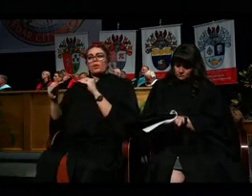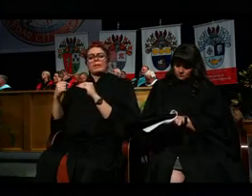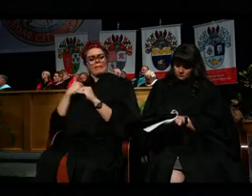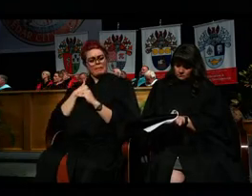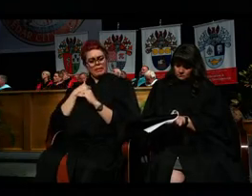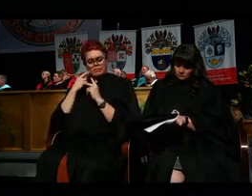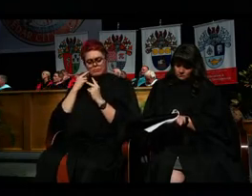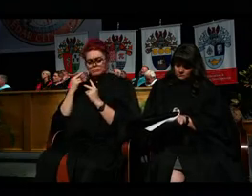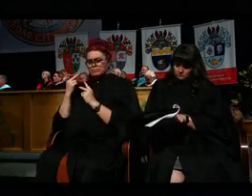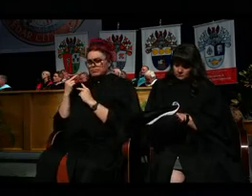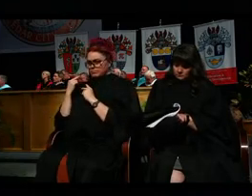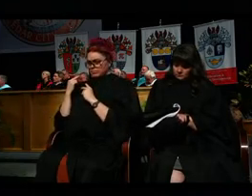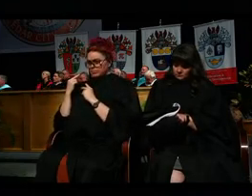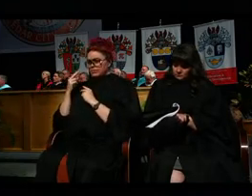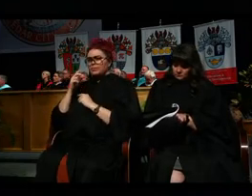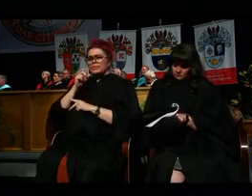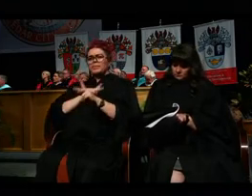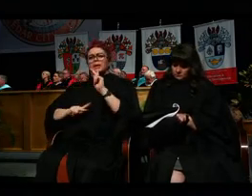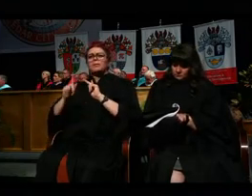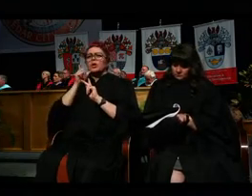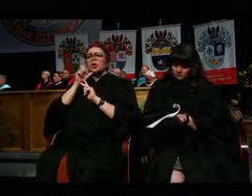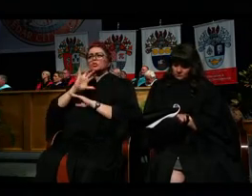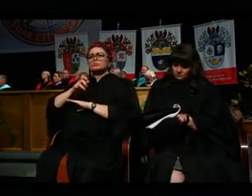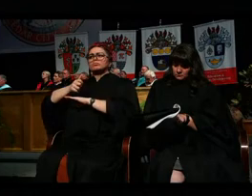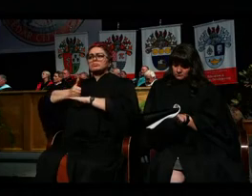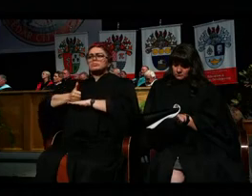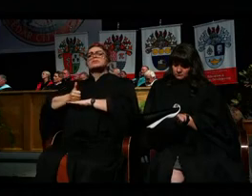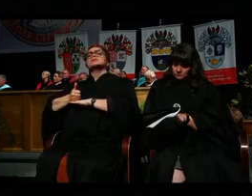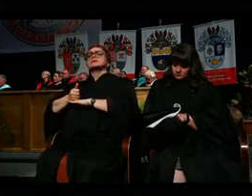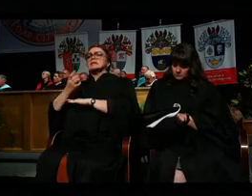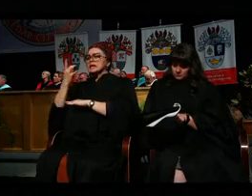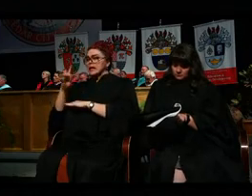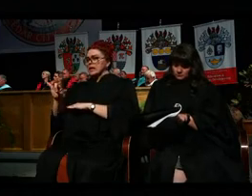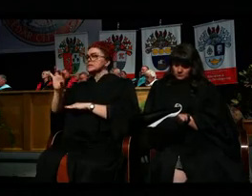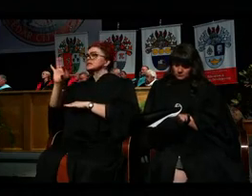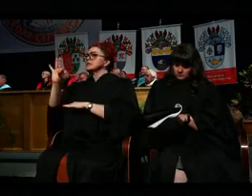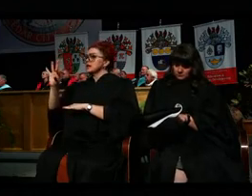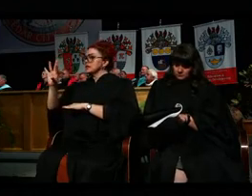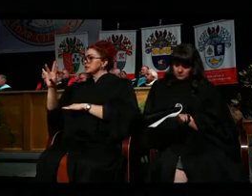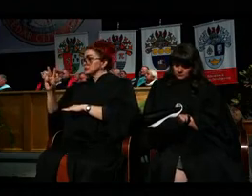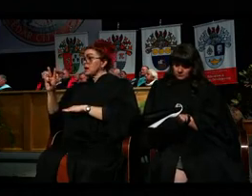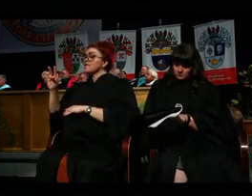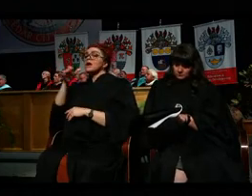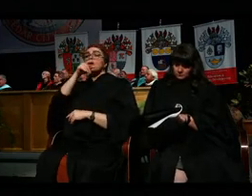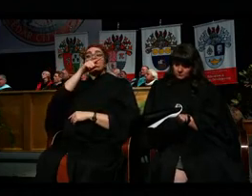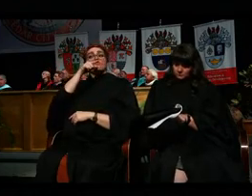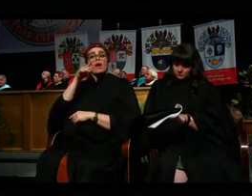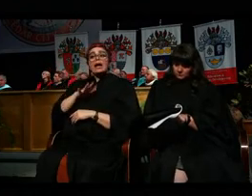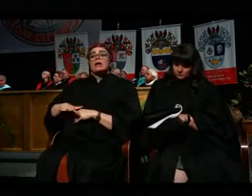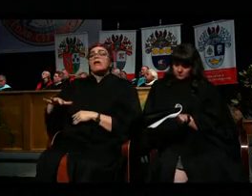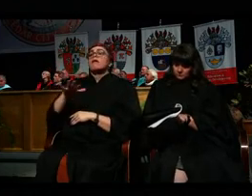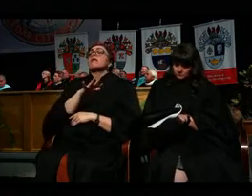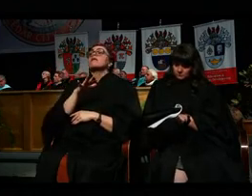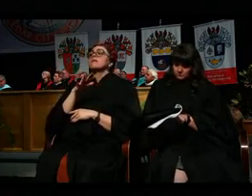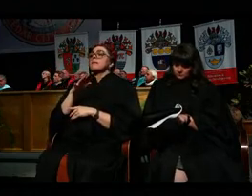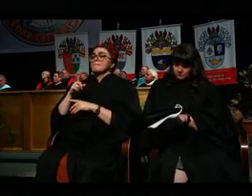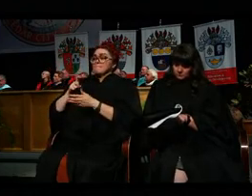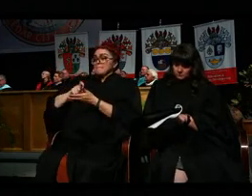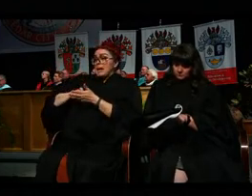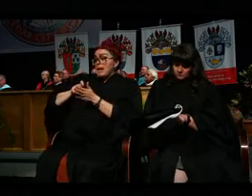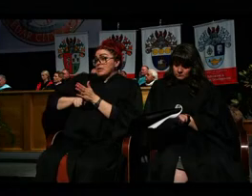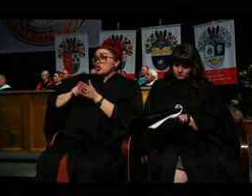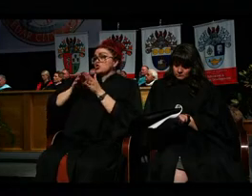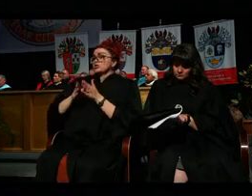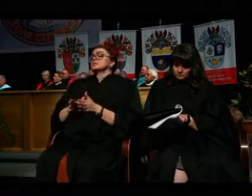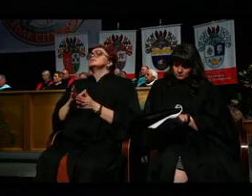the men and women of this community in 1897. When these ranchers, miners, and community women toiled,